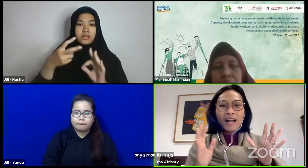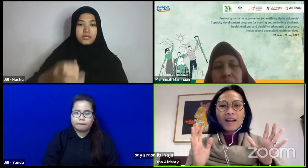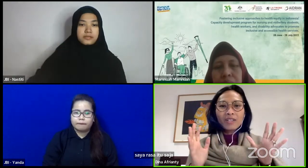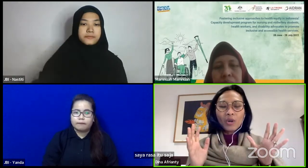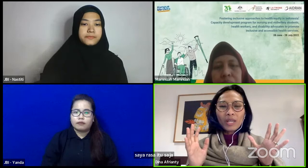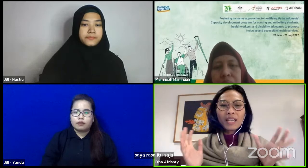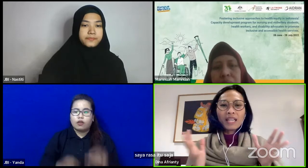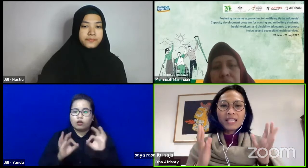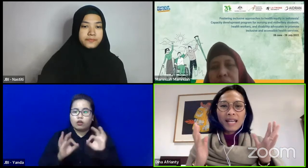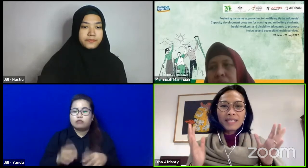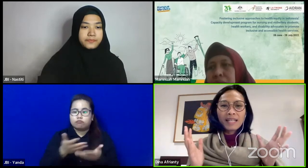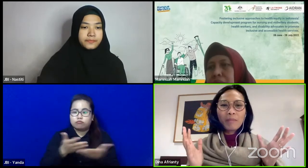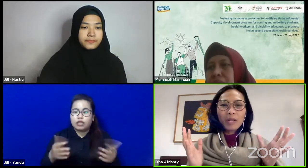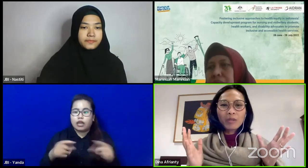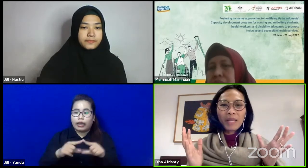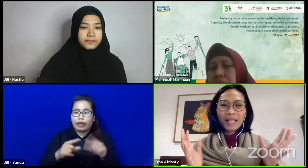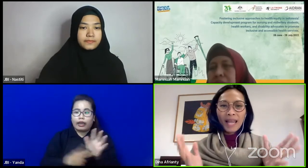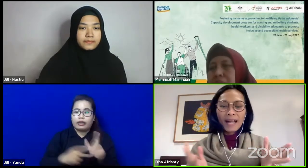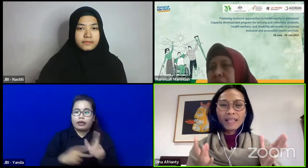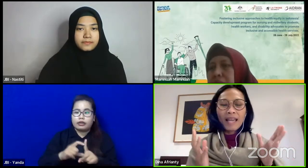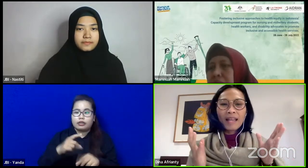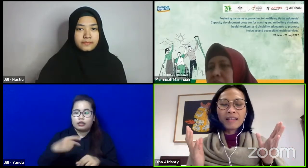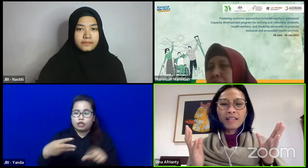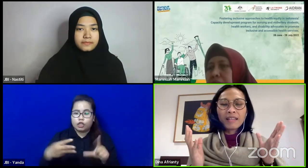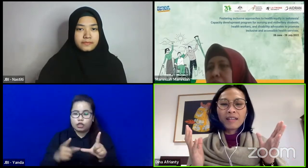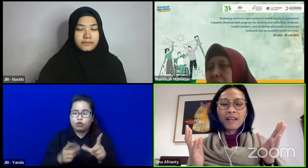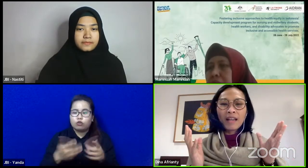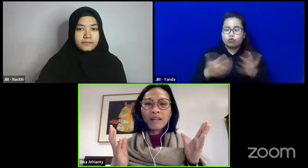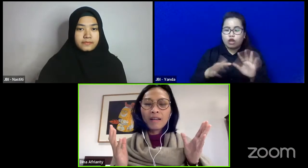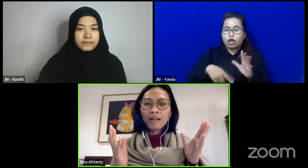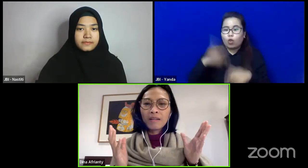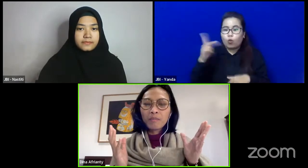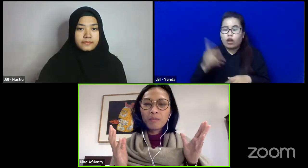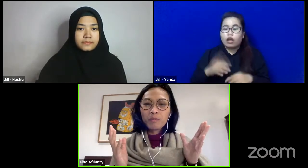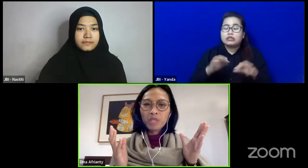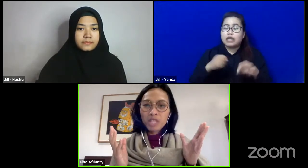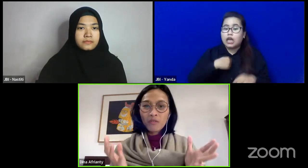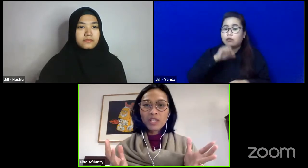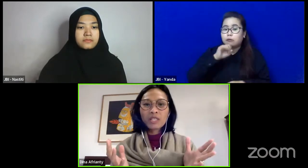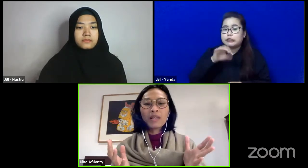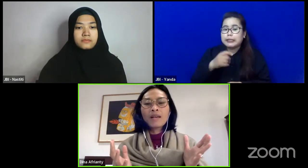guess talking and discussing about mental health and the